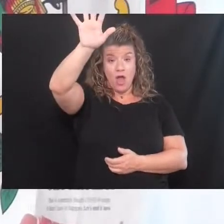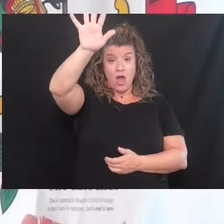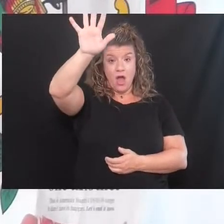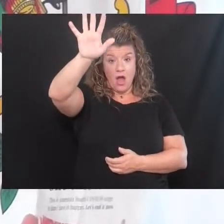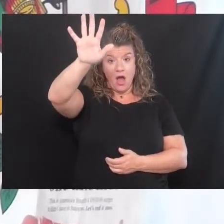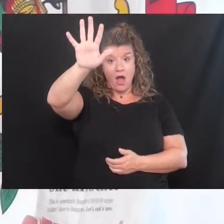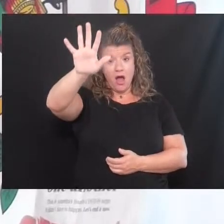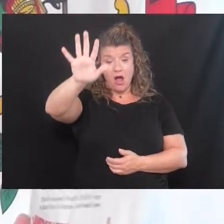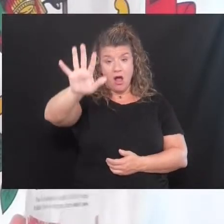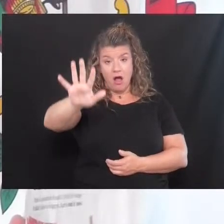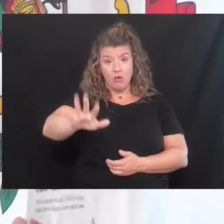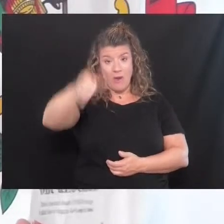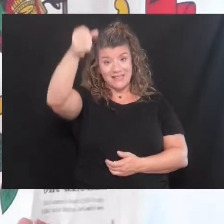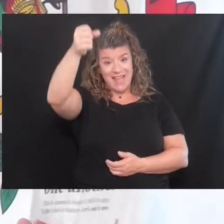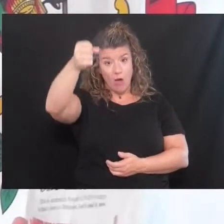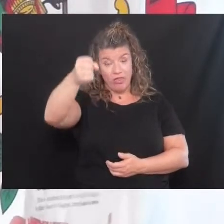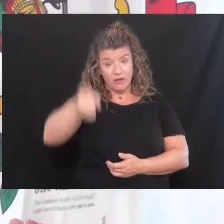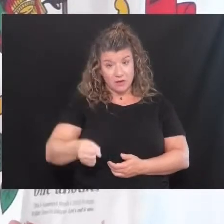way south,